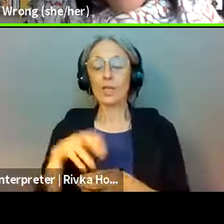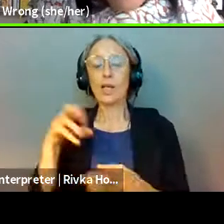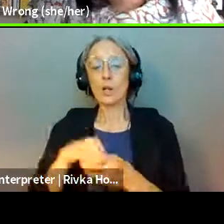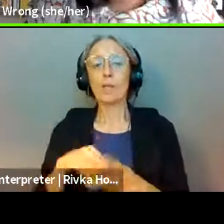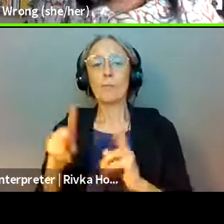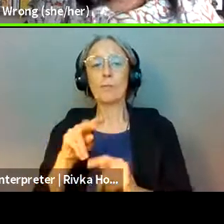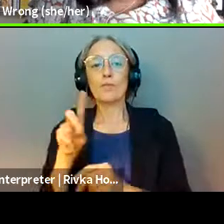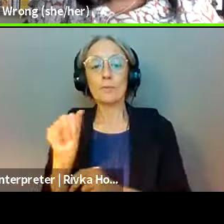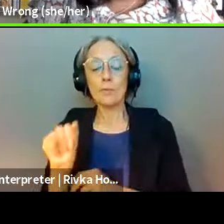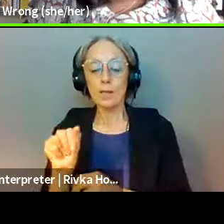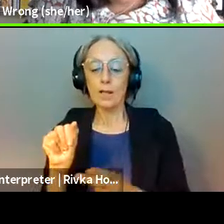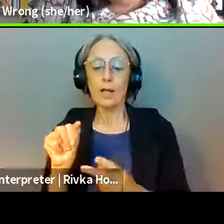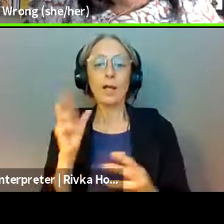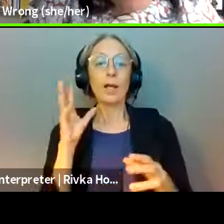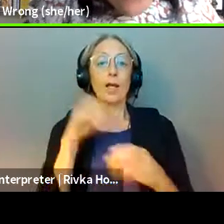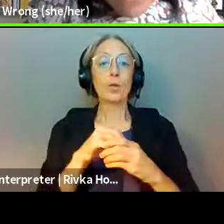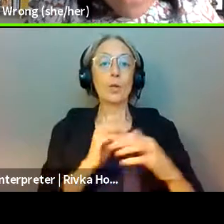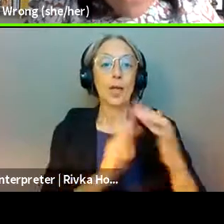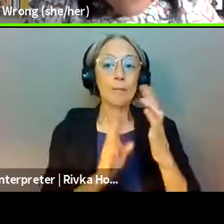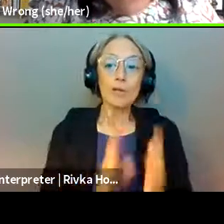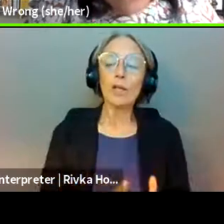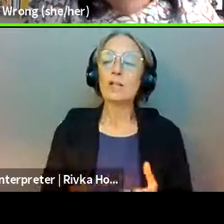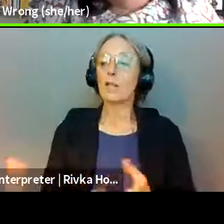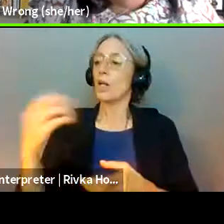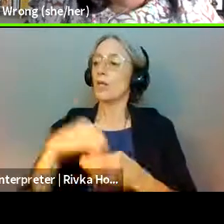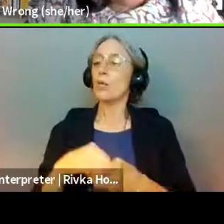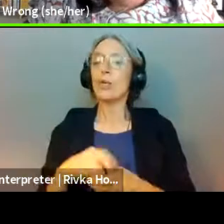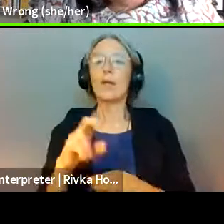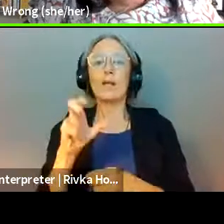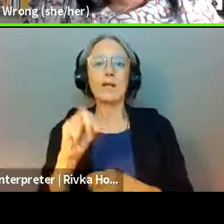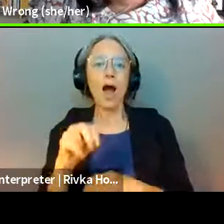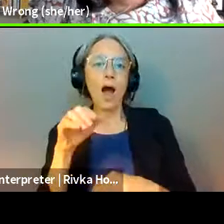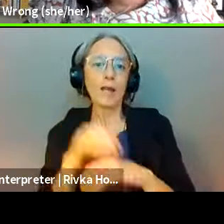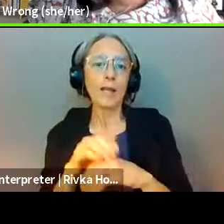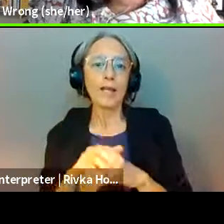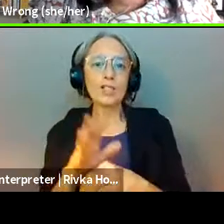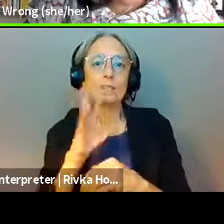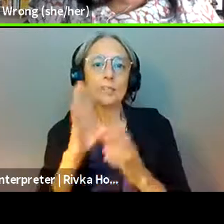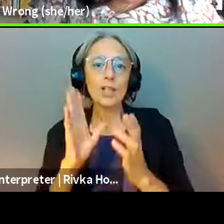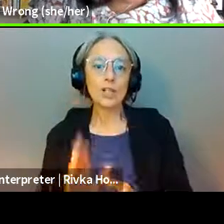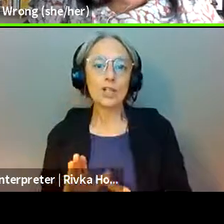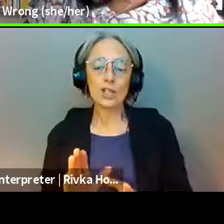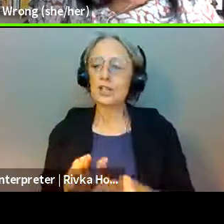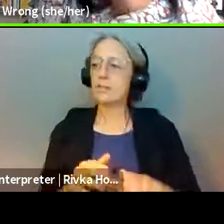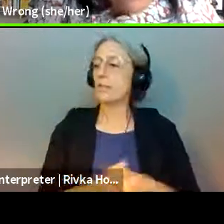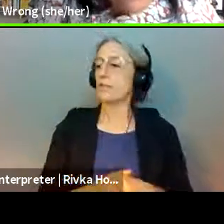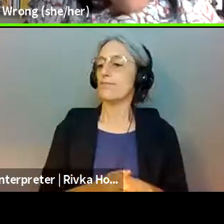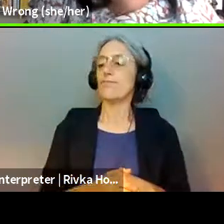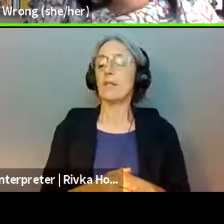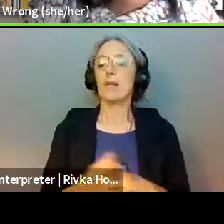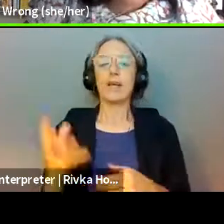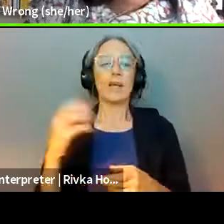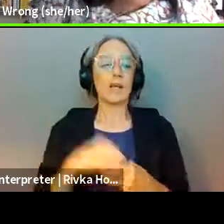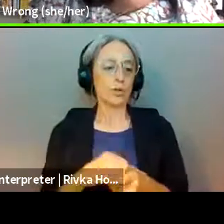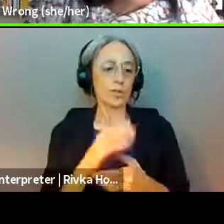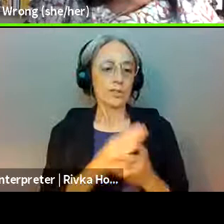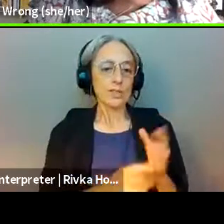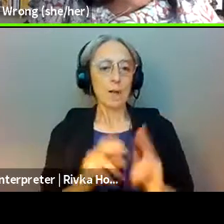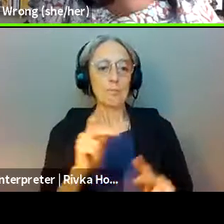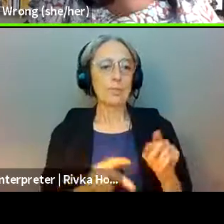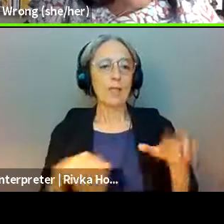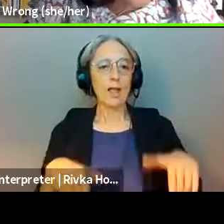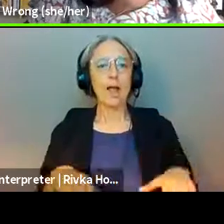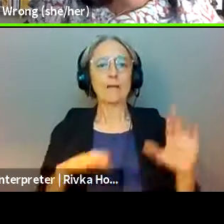immigrants, including non-English speaking citizens, and those who don't necessarily have citizenship in